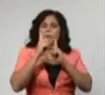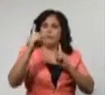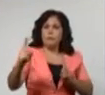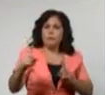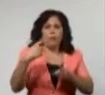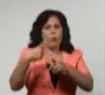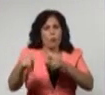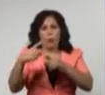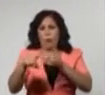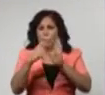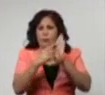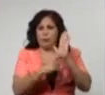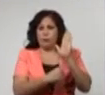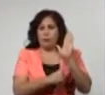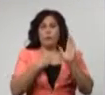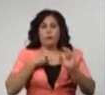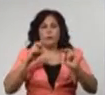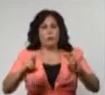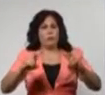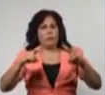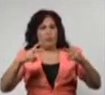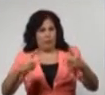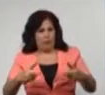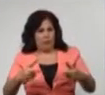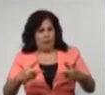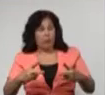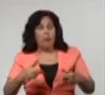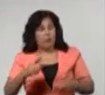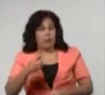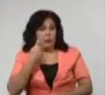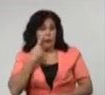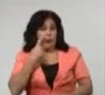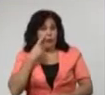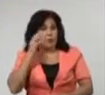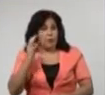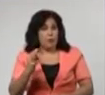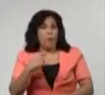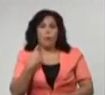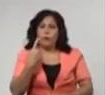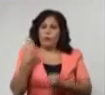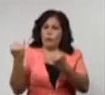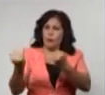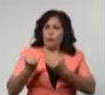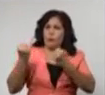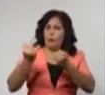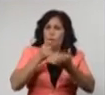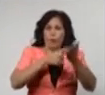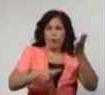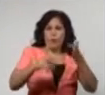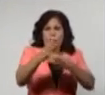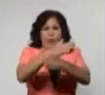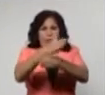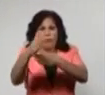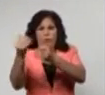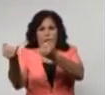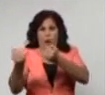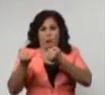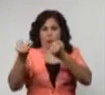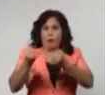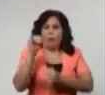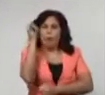restrictions are here to stay, like the use of face masks in crowds and in places with